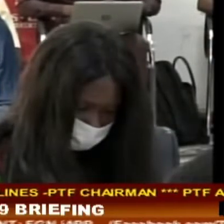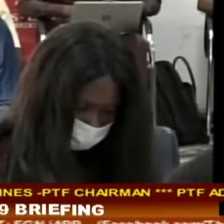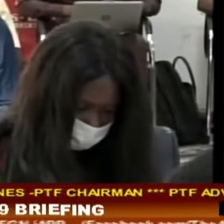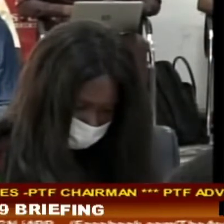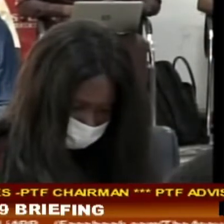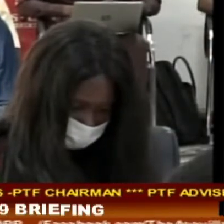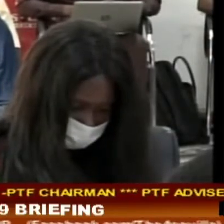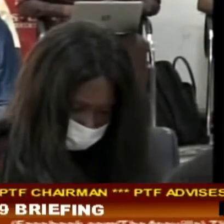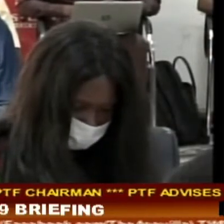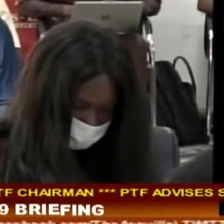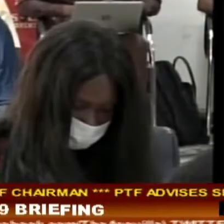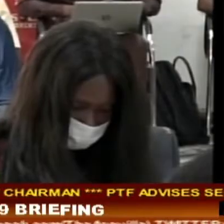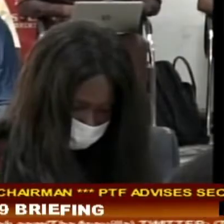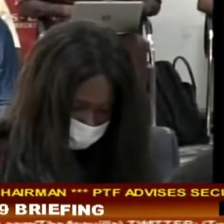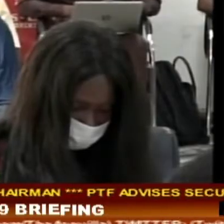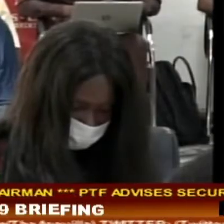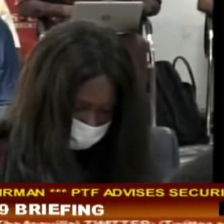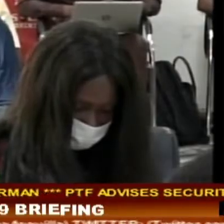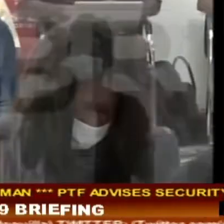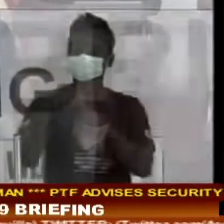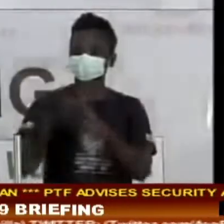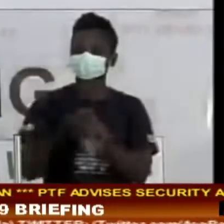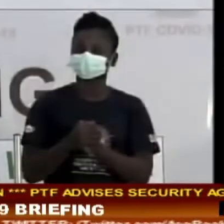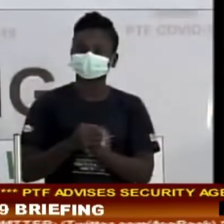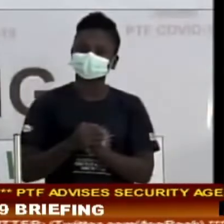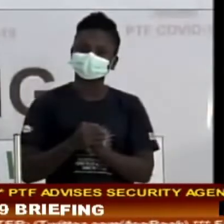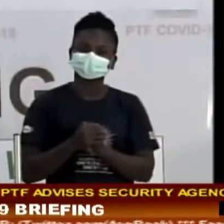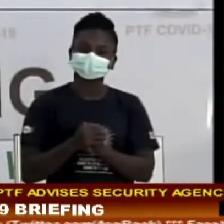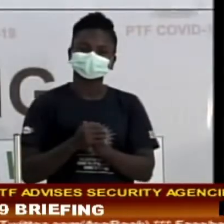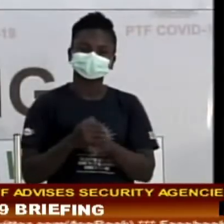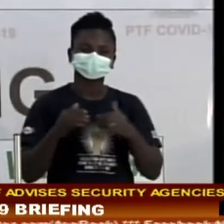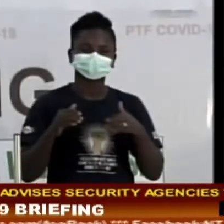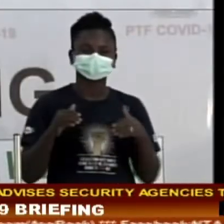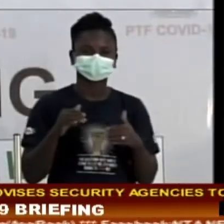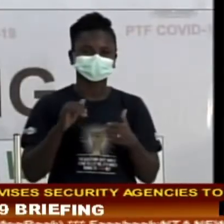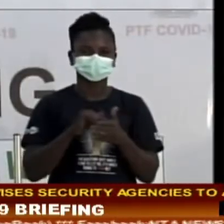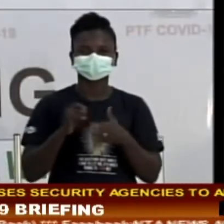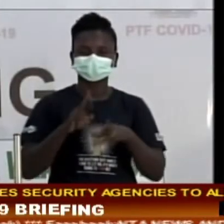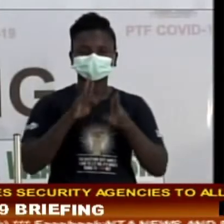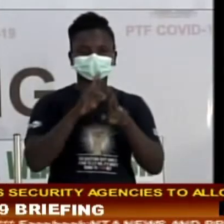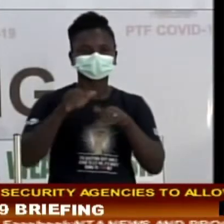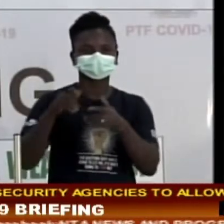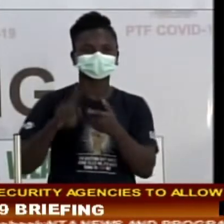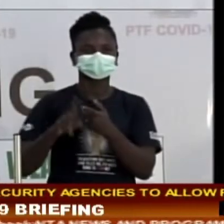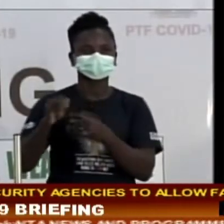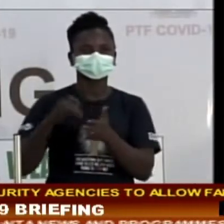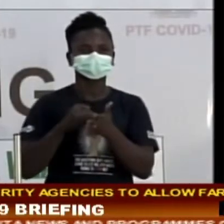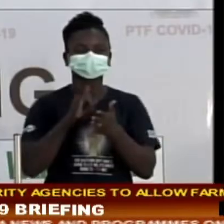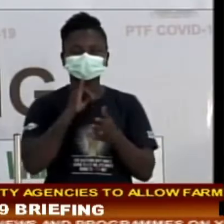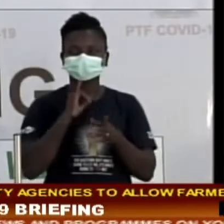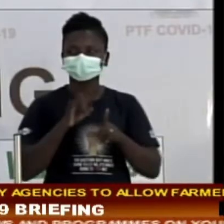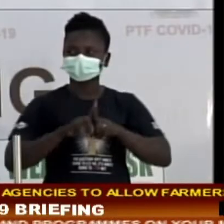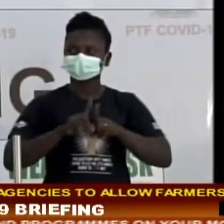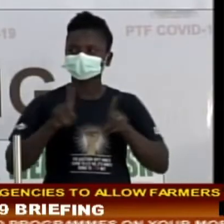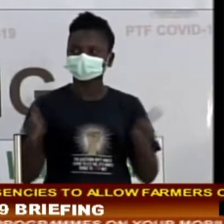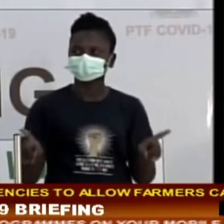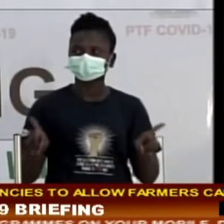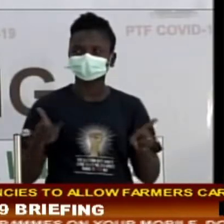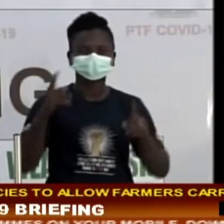um in the fct especially apparently the directive is different and um the issue of